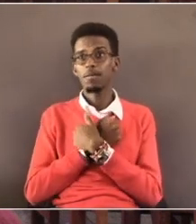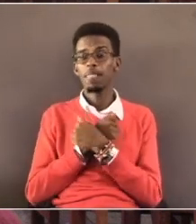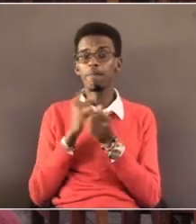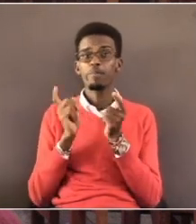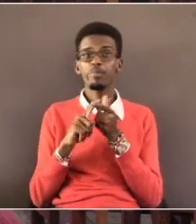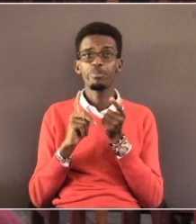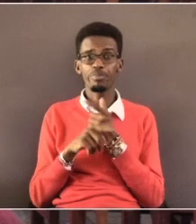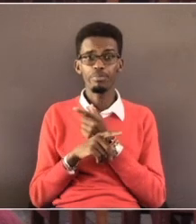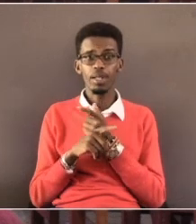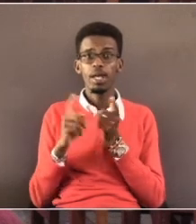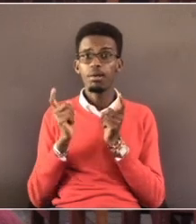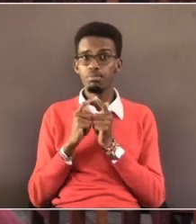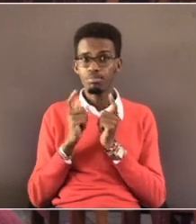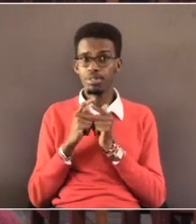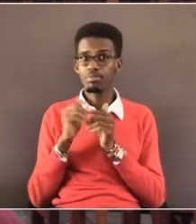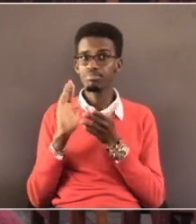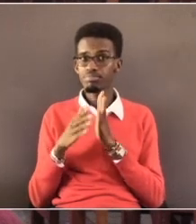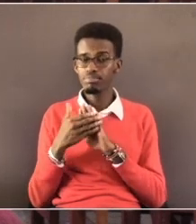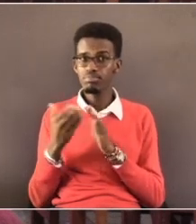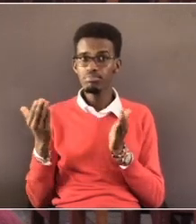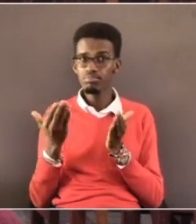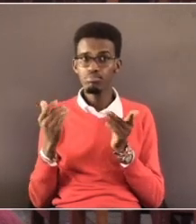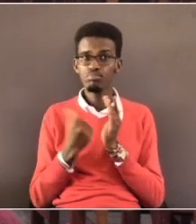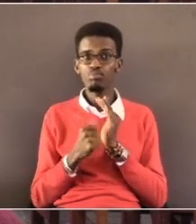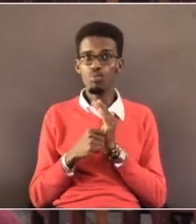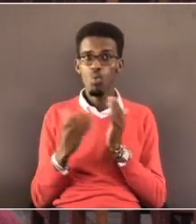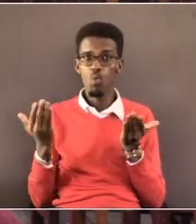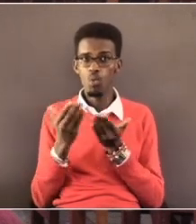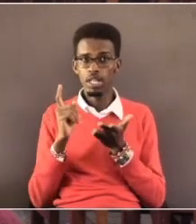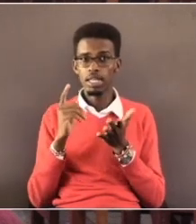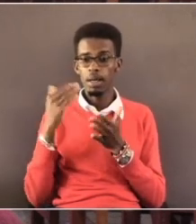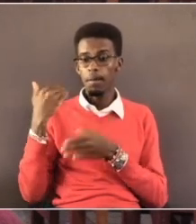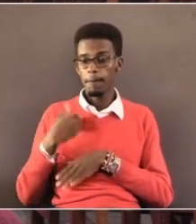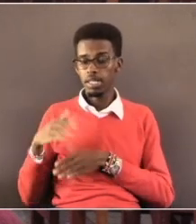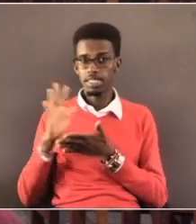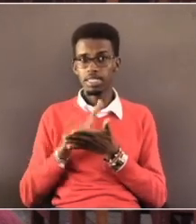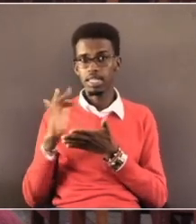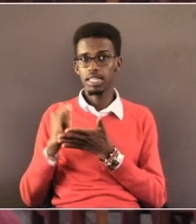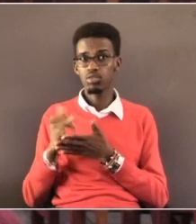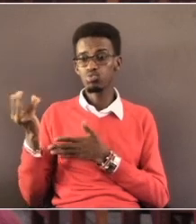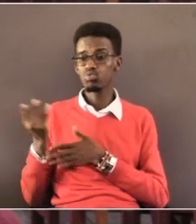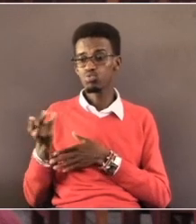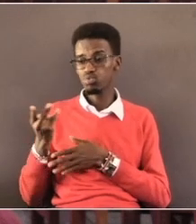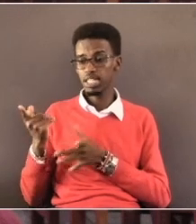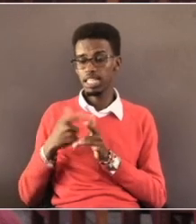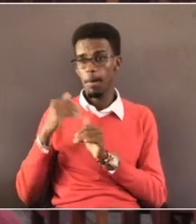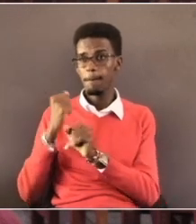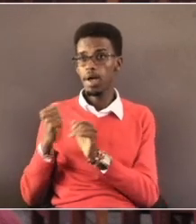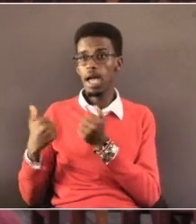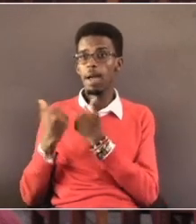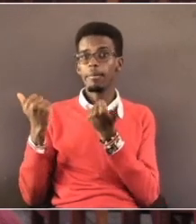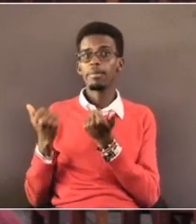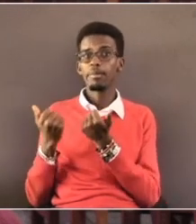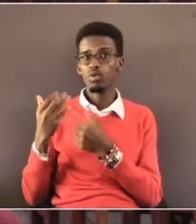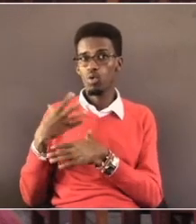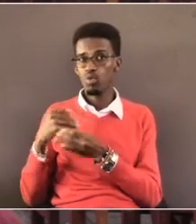pain. Pain should be in situations whereby something that the two of you did not cause happened. It could be